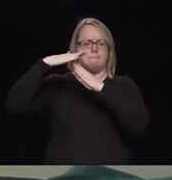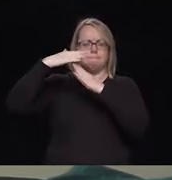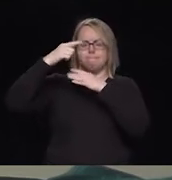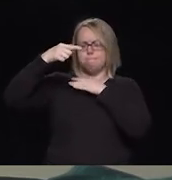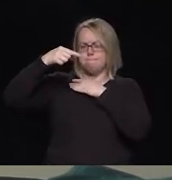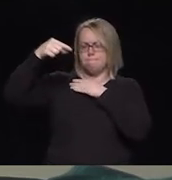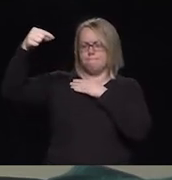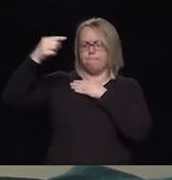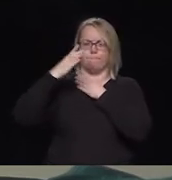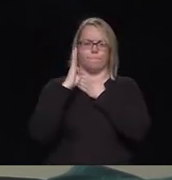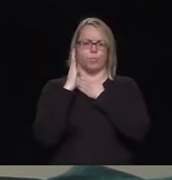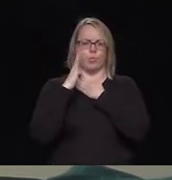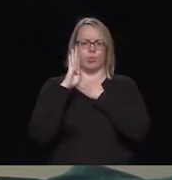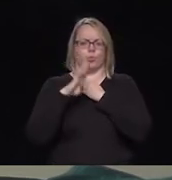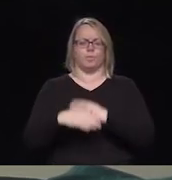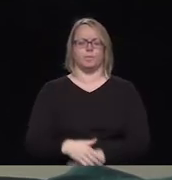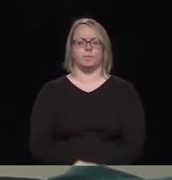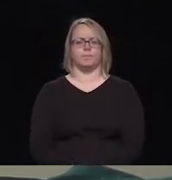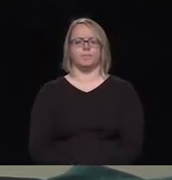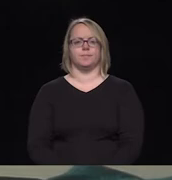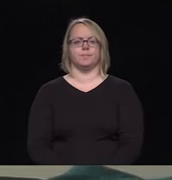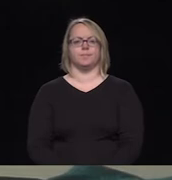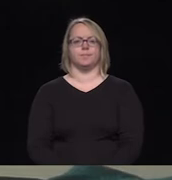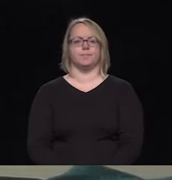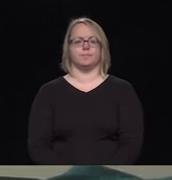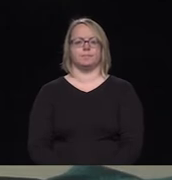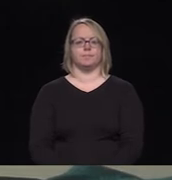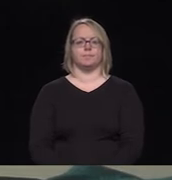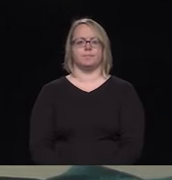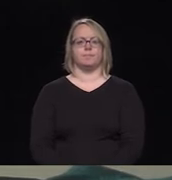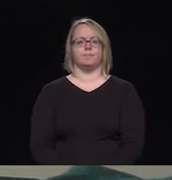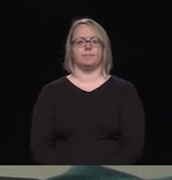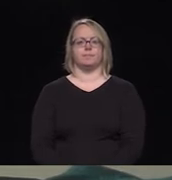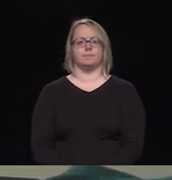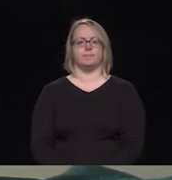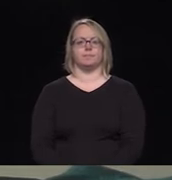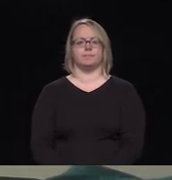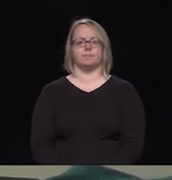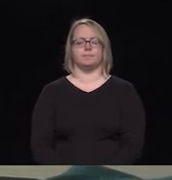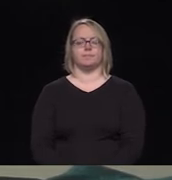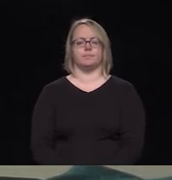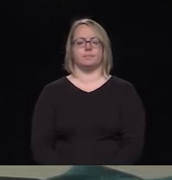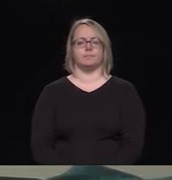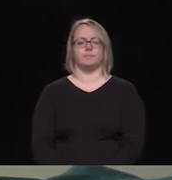Put a blue thick line in front of the pole.